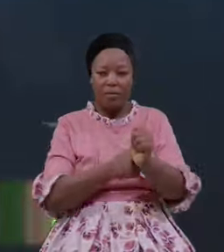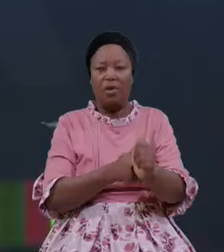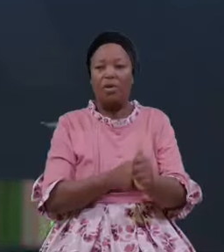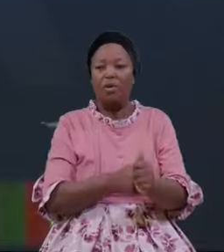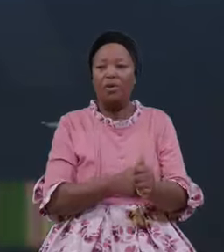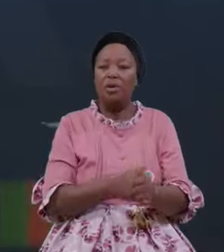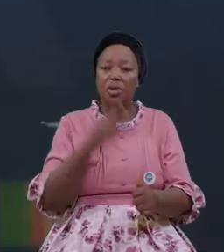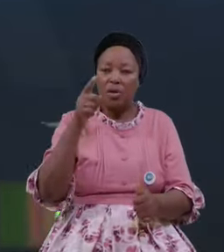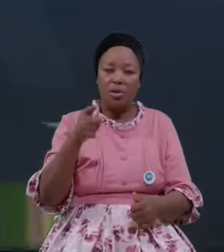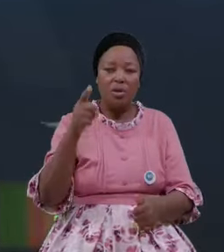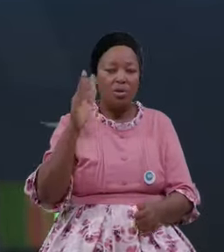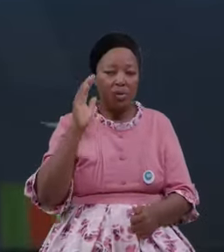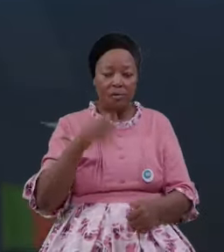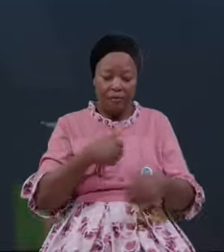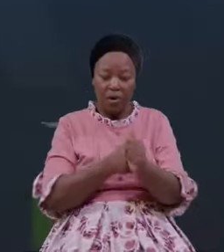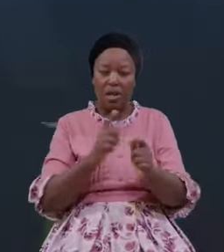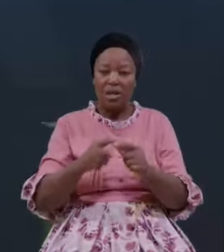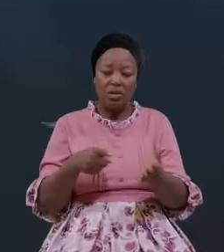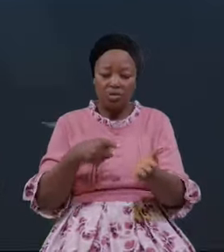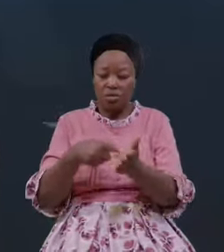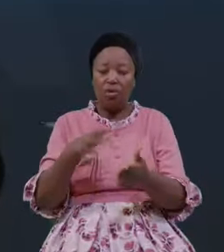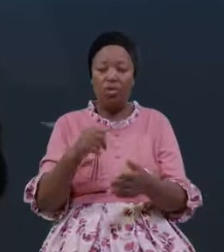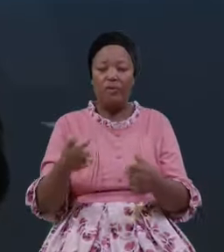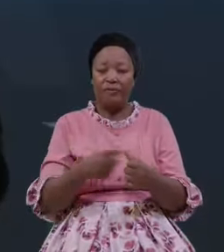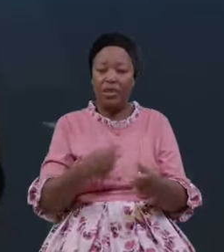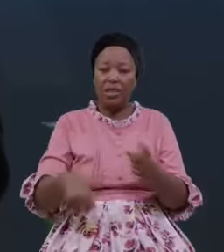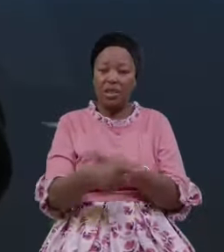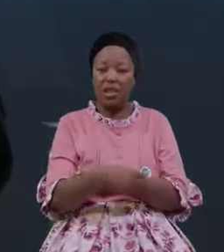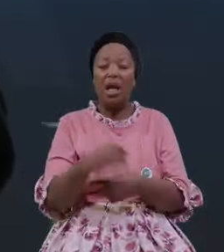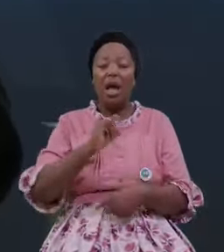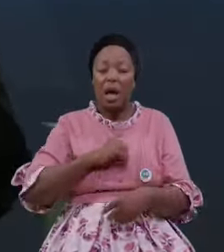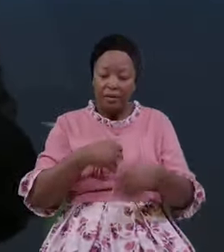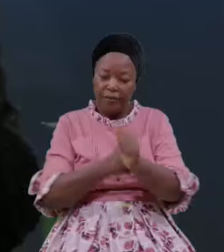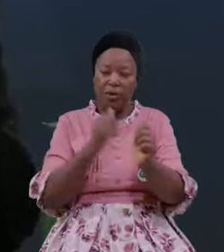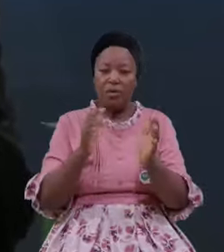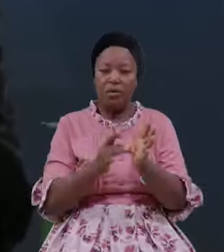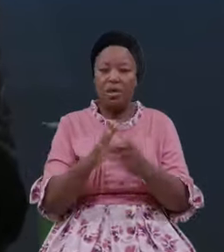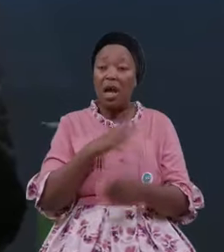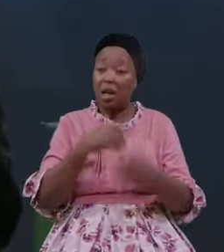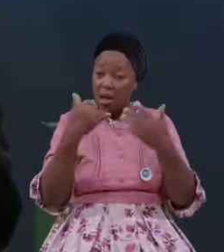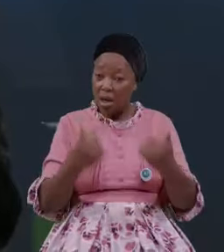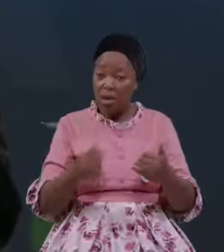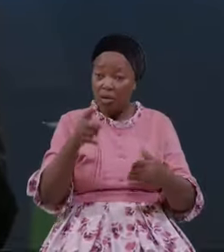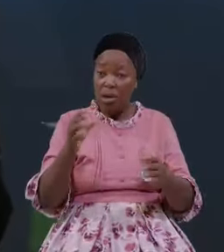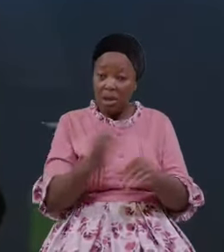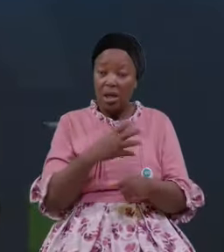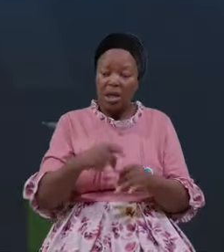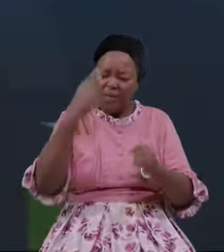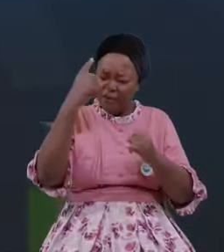You've indicated from the first day, I followed Jesus. And now you are taking the